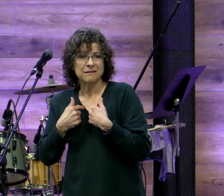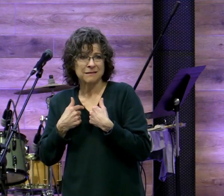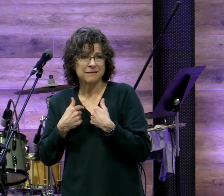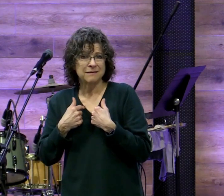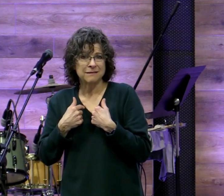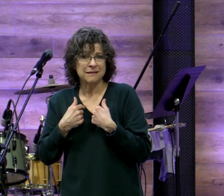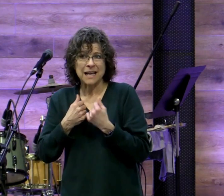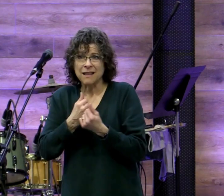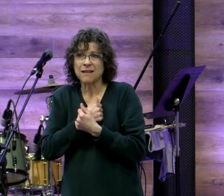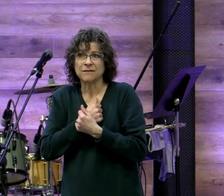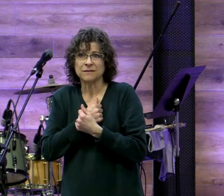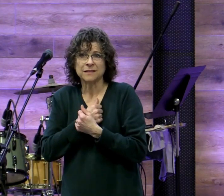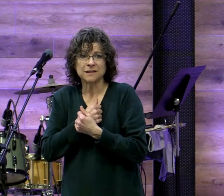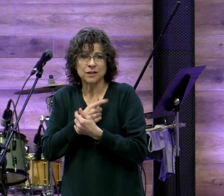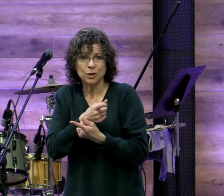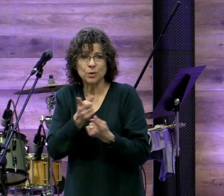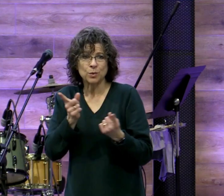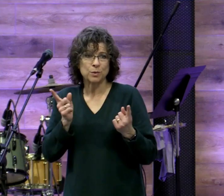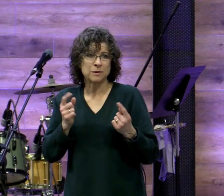He loves you.